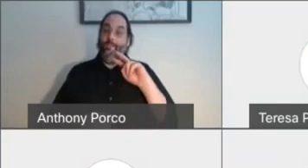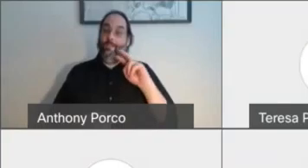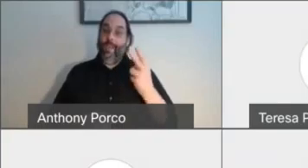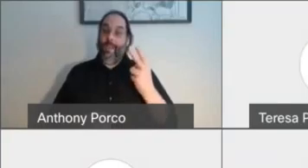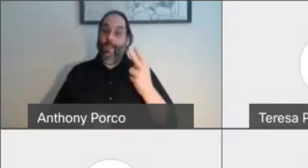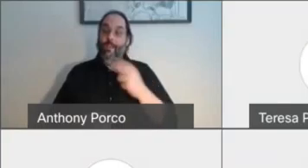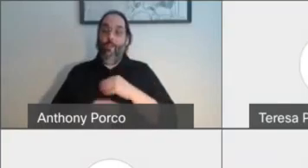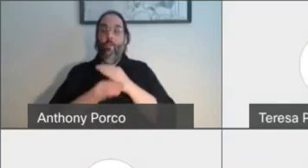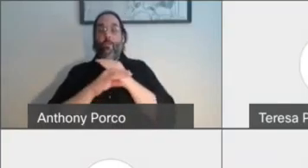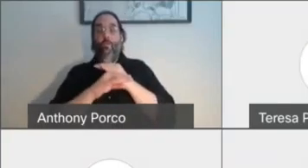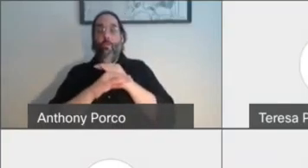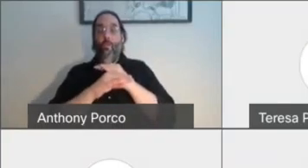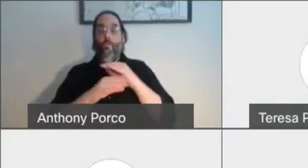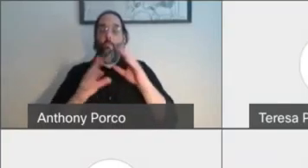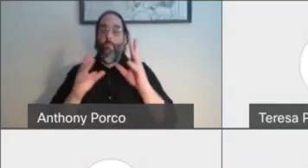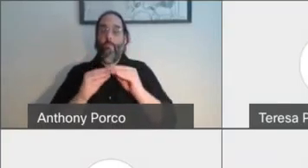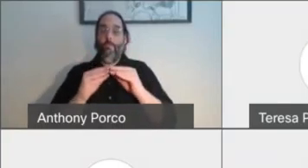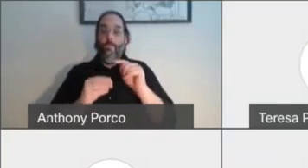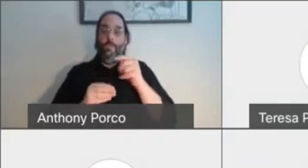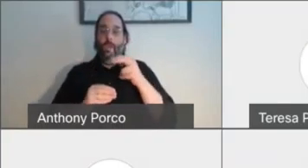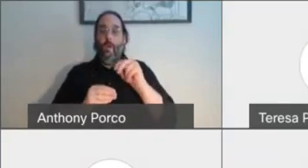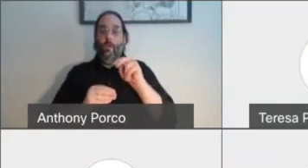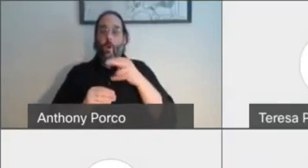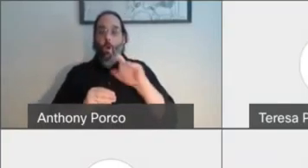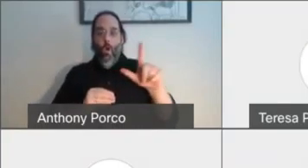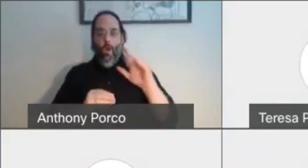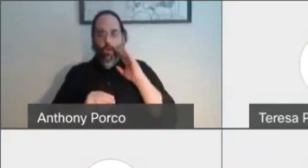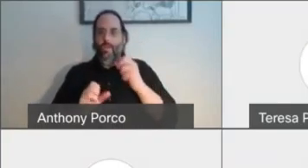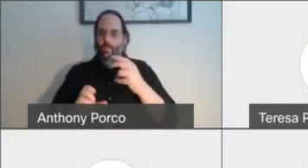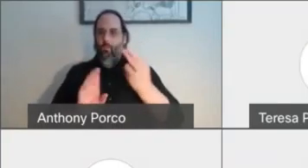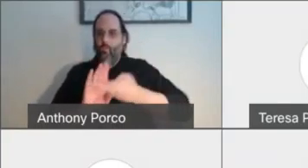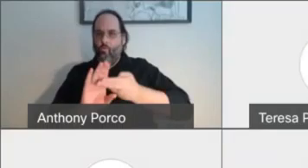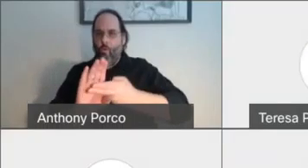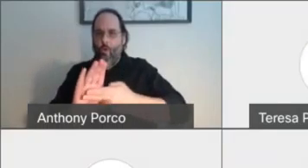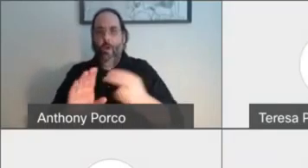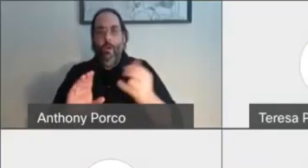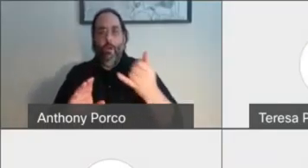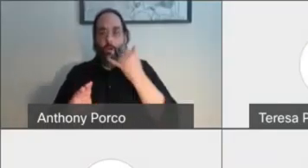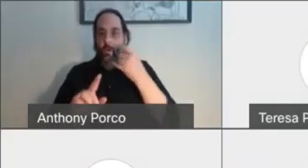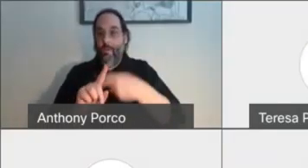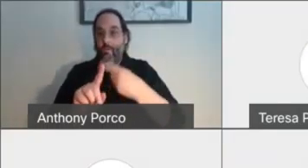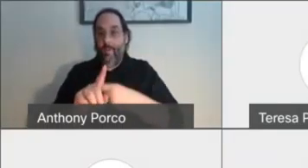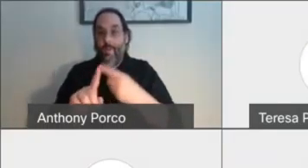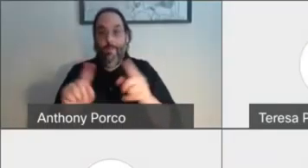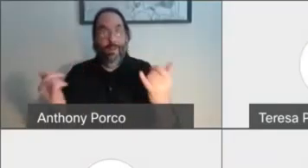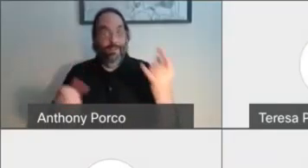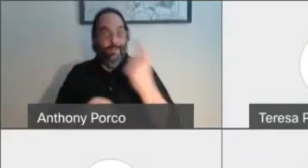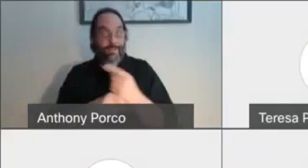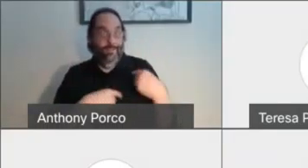town hall. I know there are a number of you that join our monthly calls, but today, so